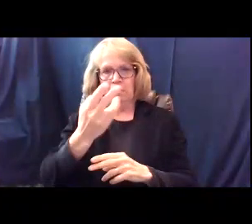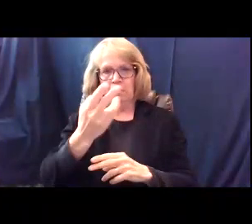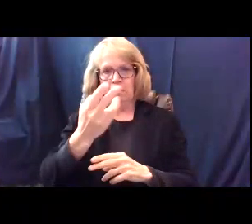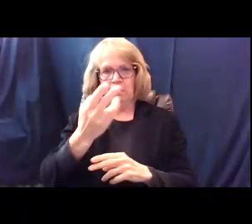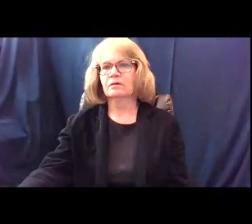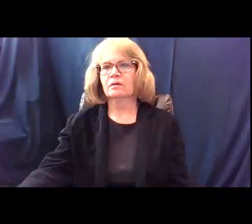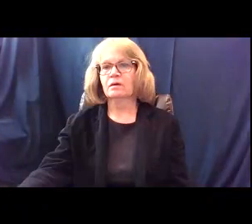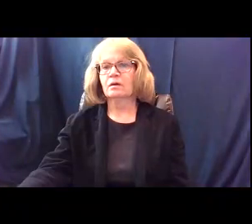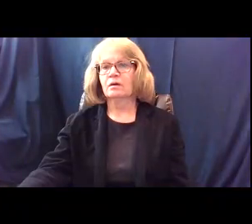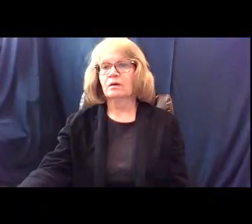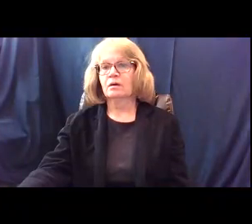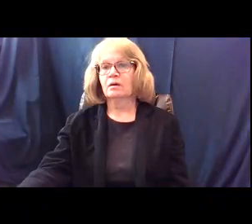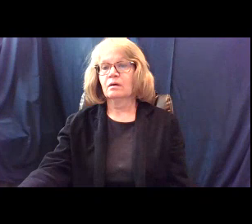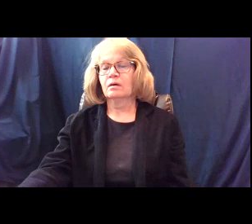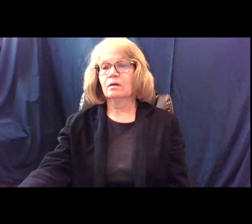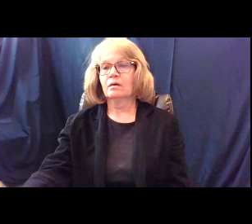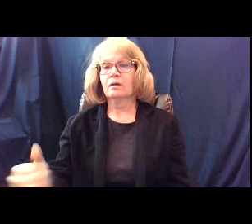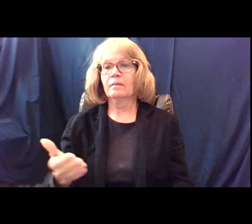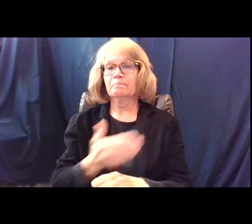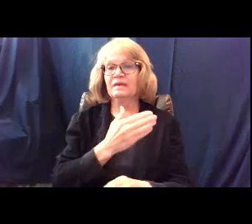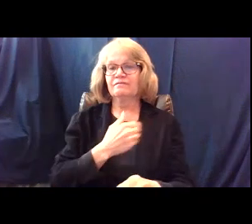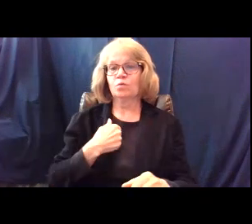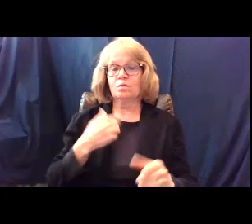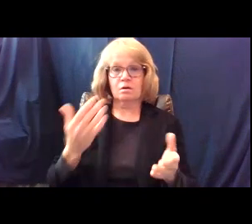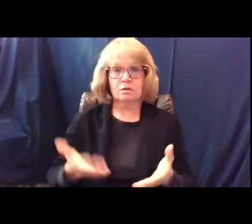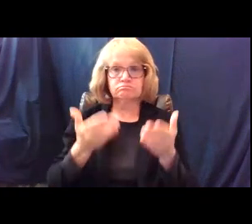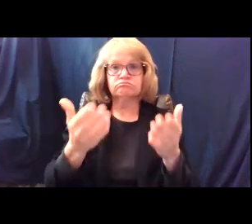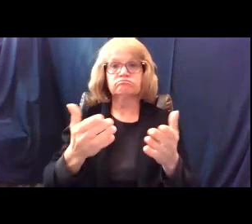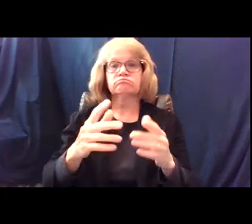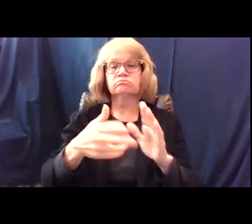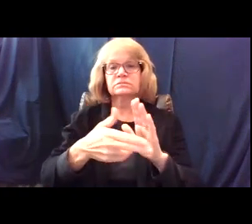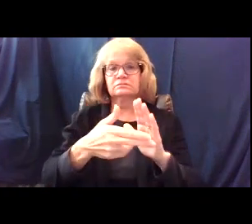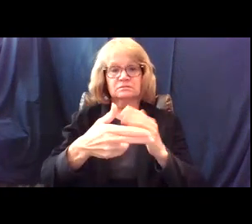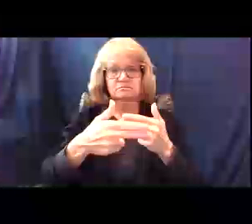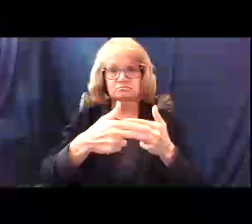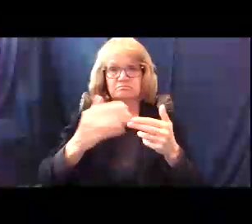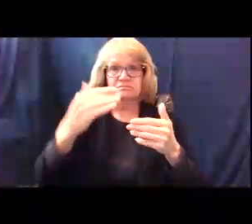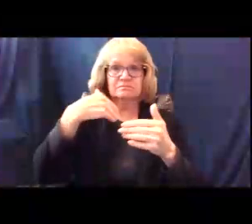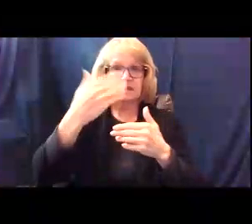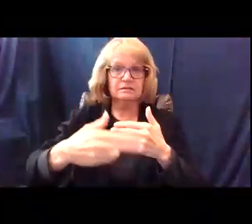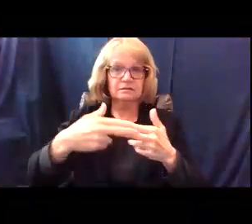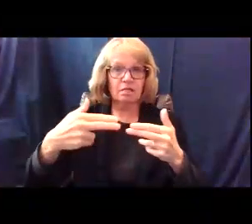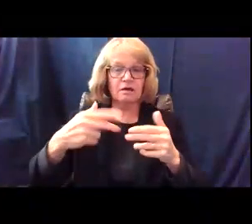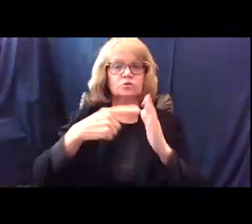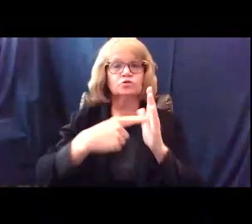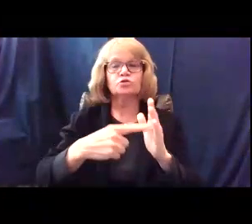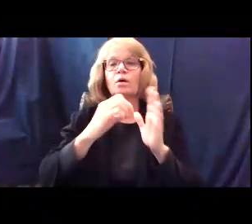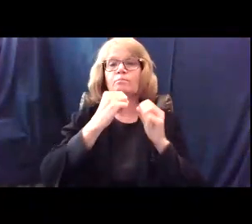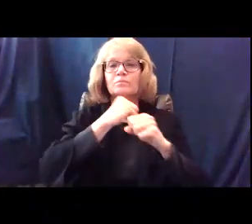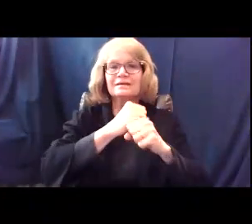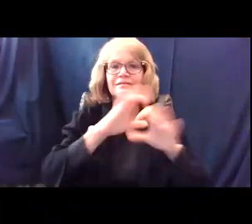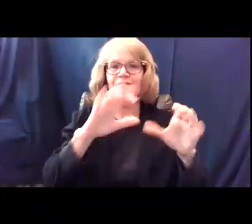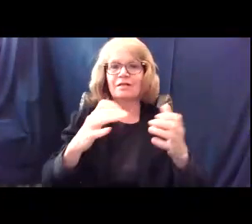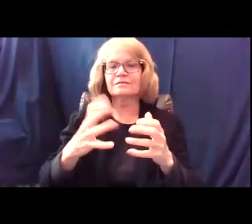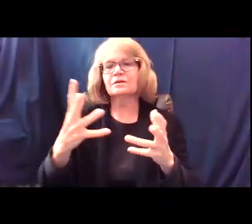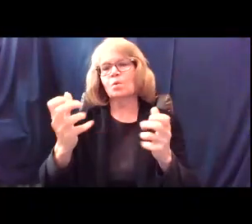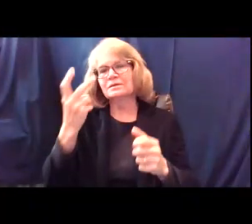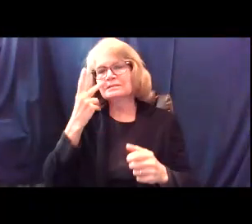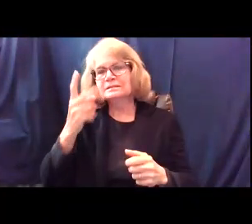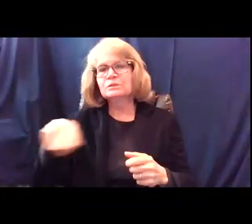But before I advance the slide to show you our protected classes, I'd love to see how many of those we can come up with in the